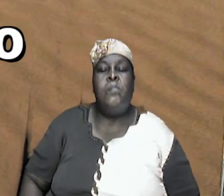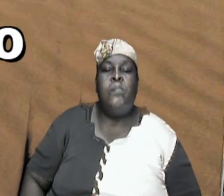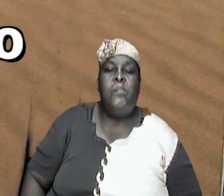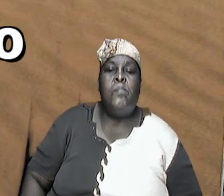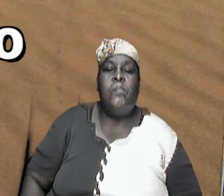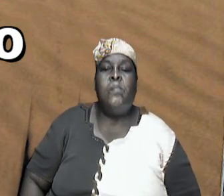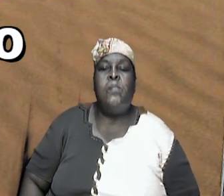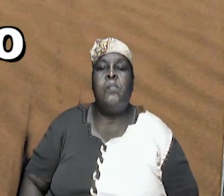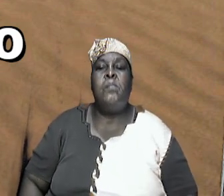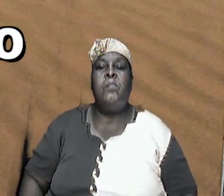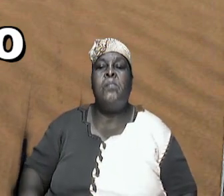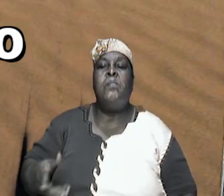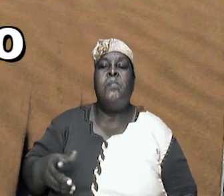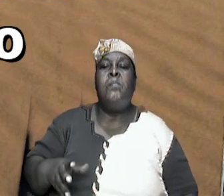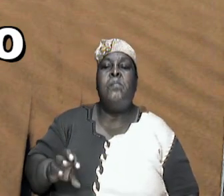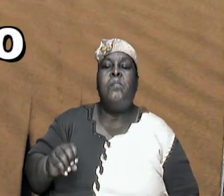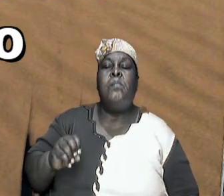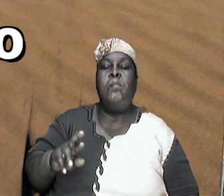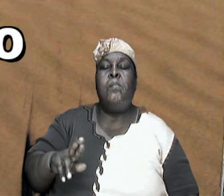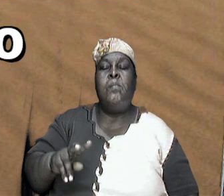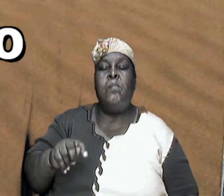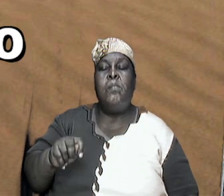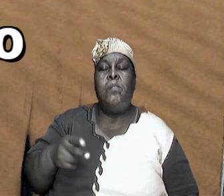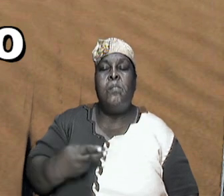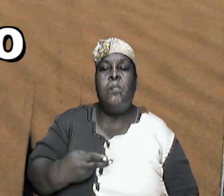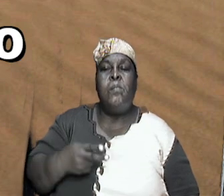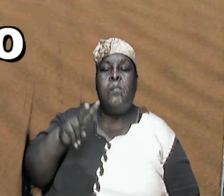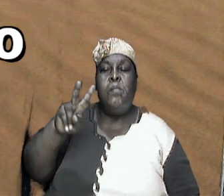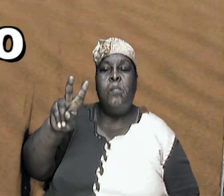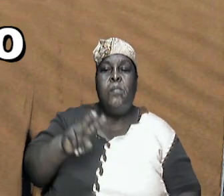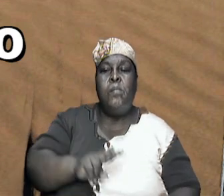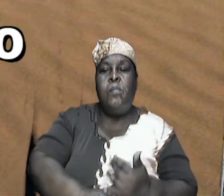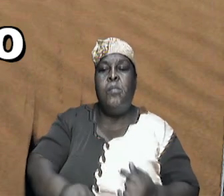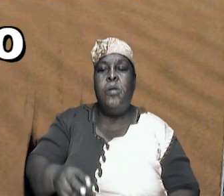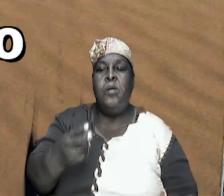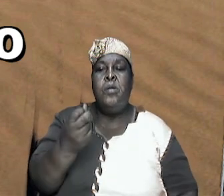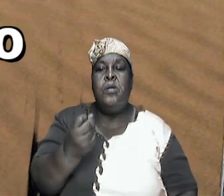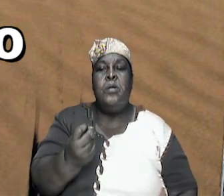so 1 Corinthians 2, let us start at